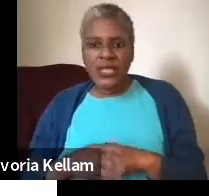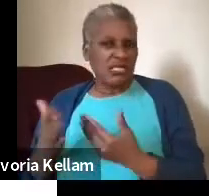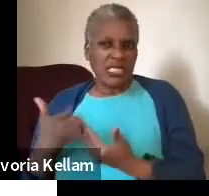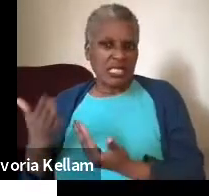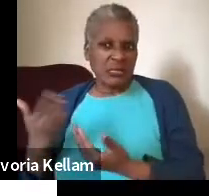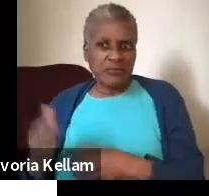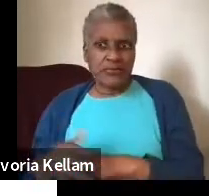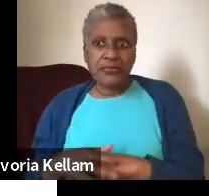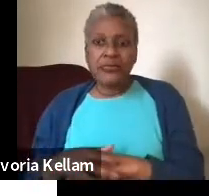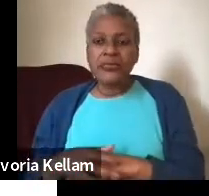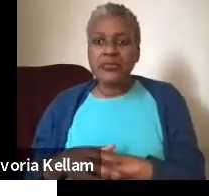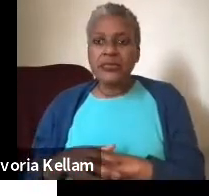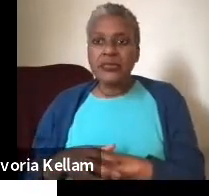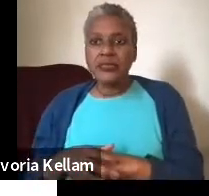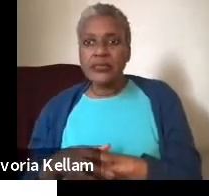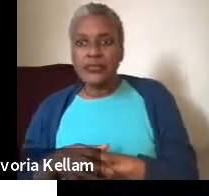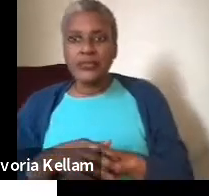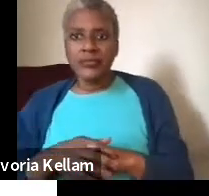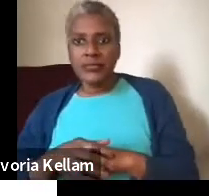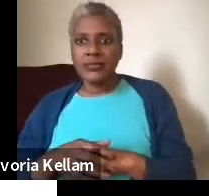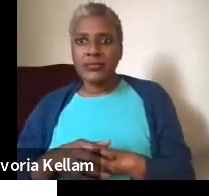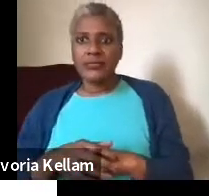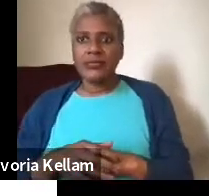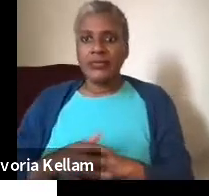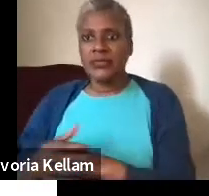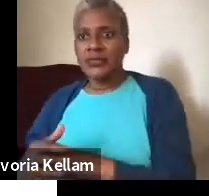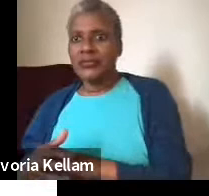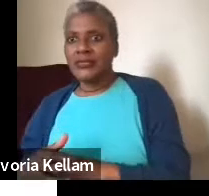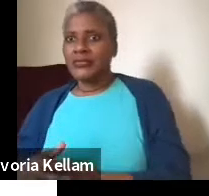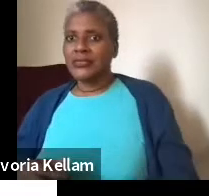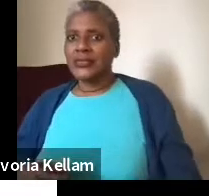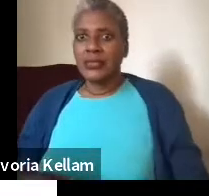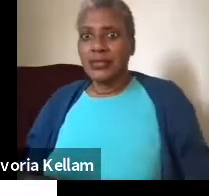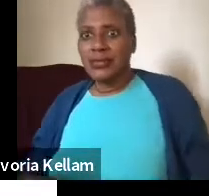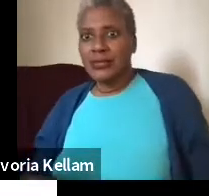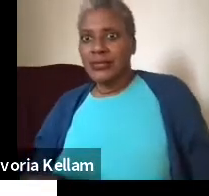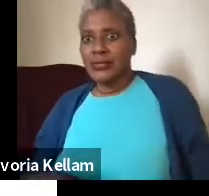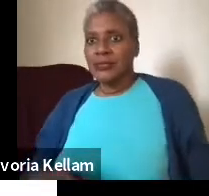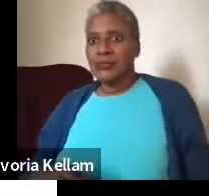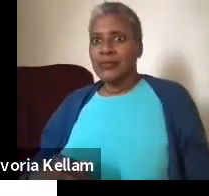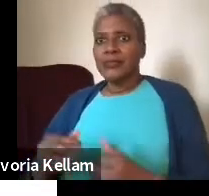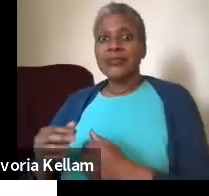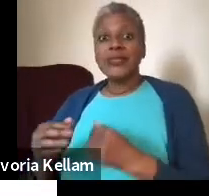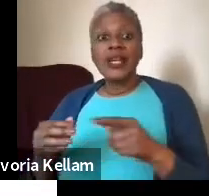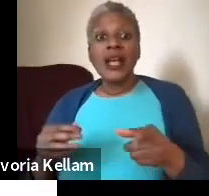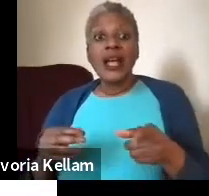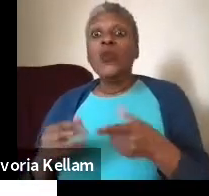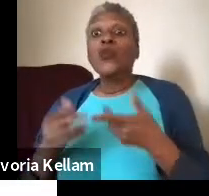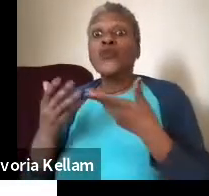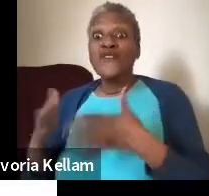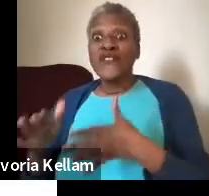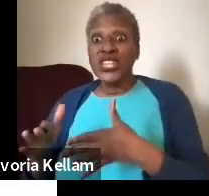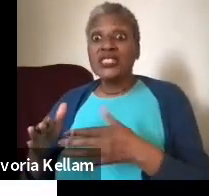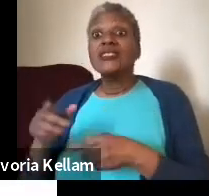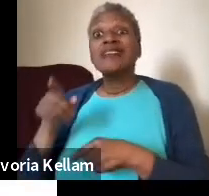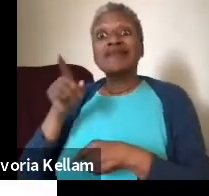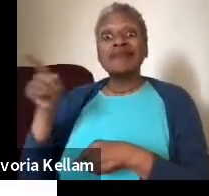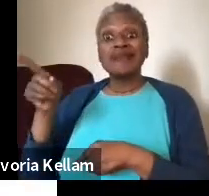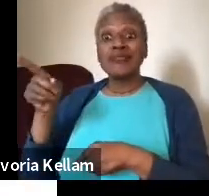username and password and some security questions, you will get a verification email